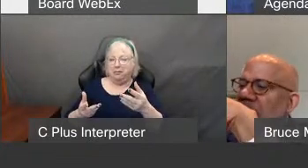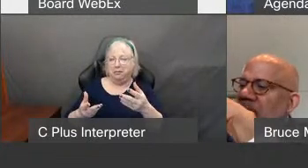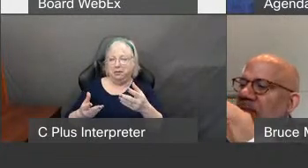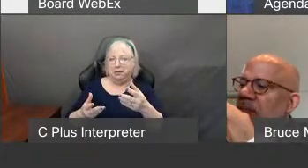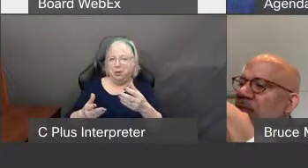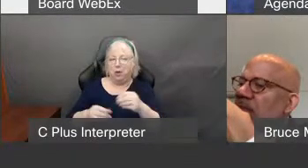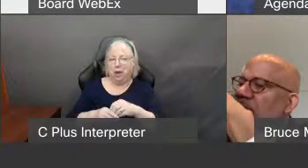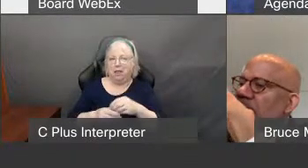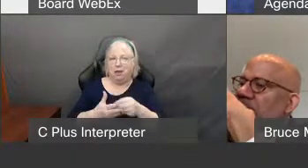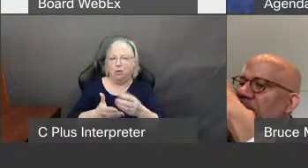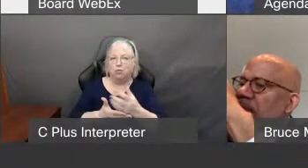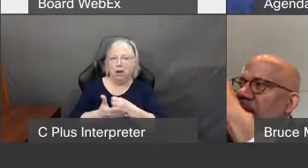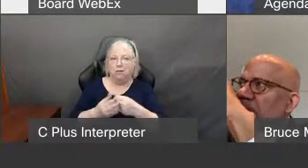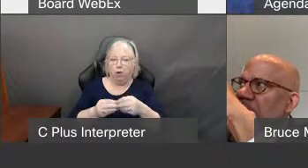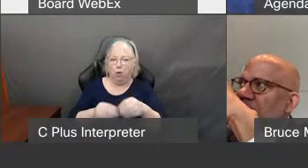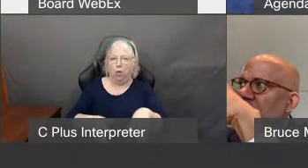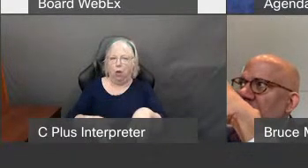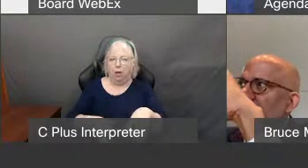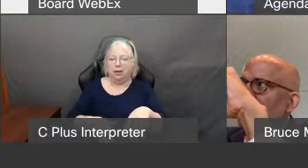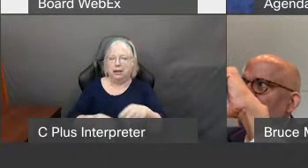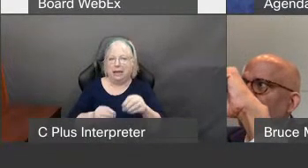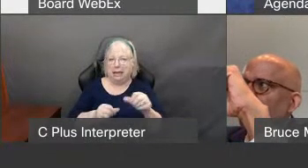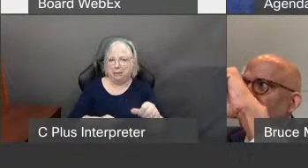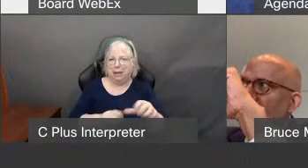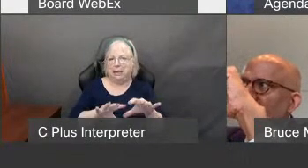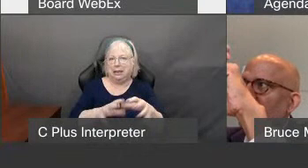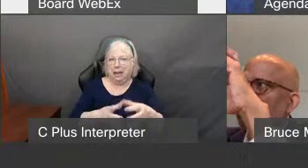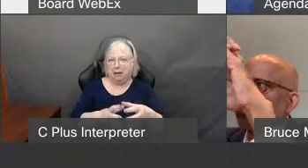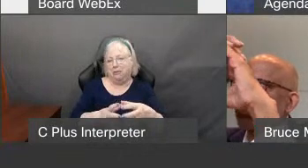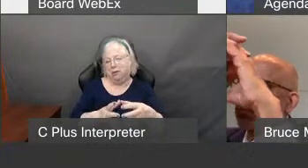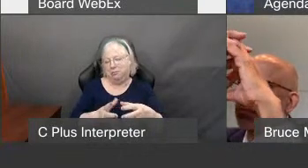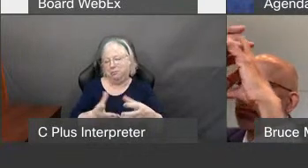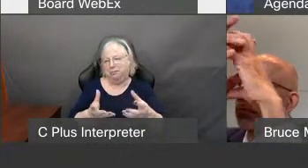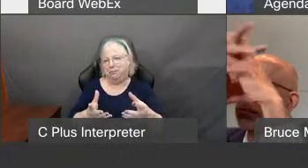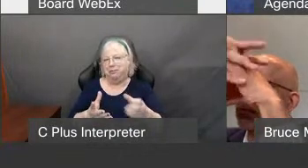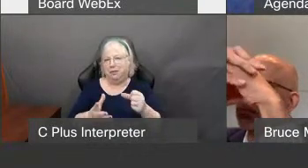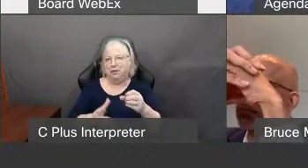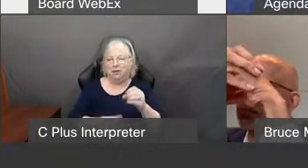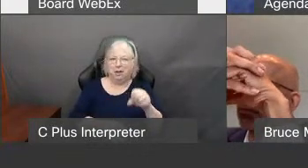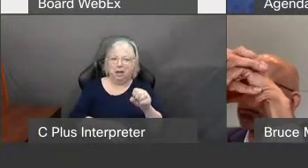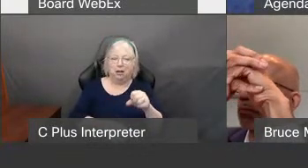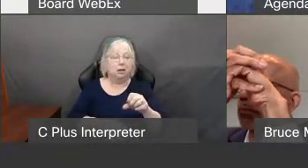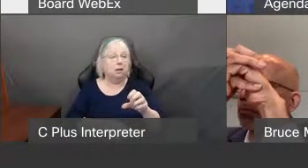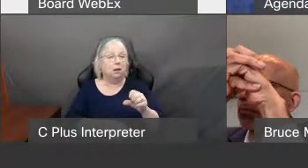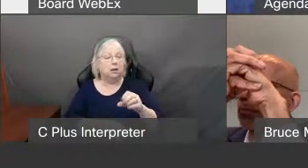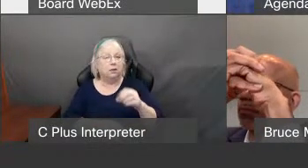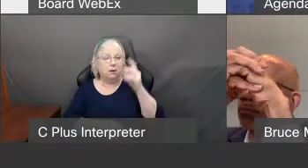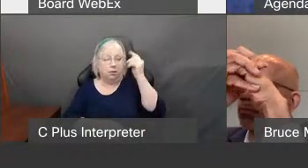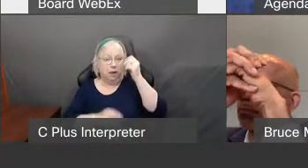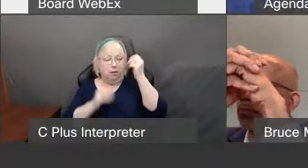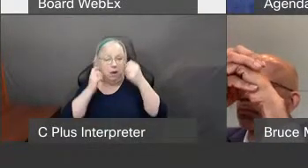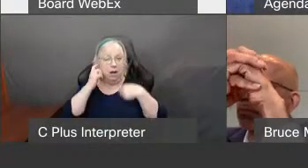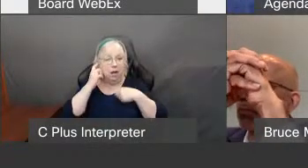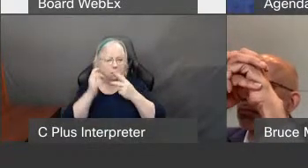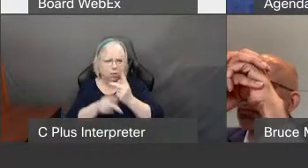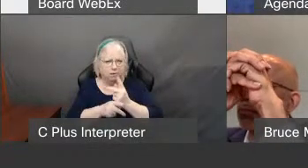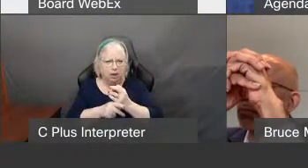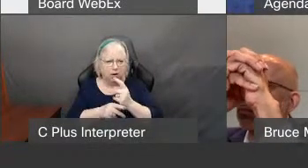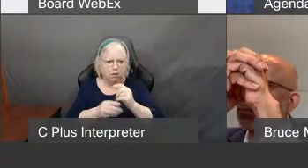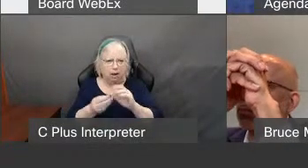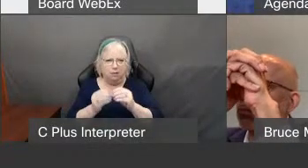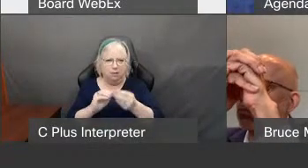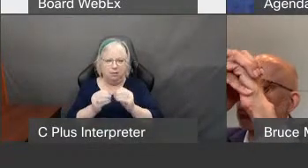the revenue loss expense category, I guess. So yes. So theoretically, we'll figure out what that number